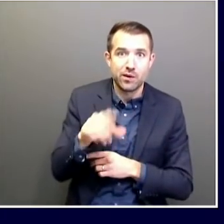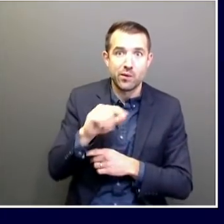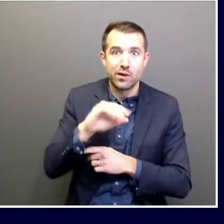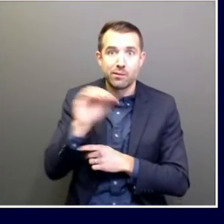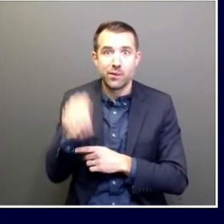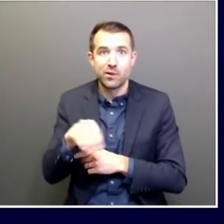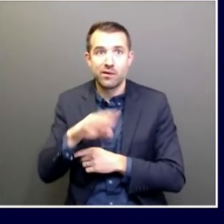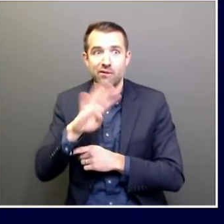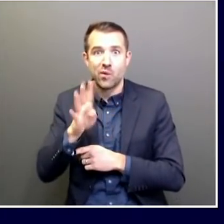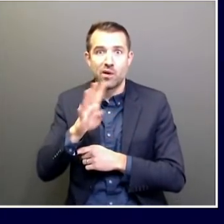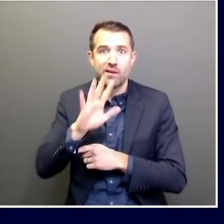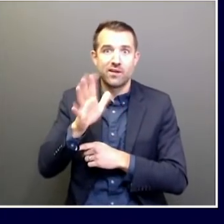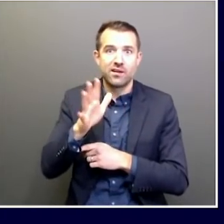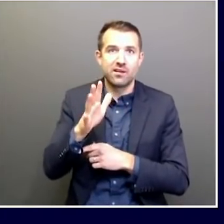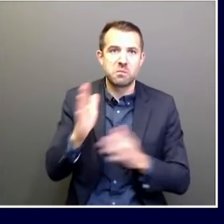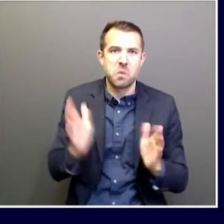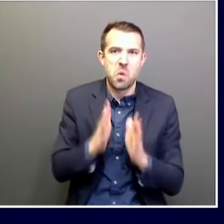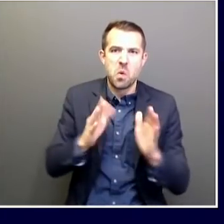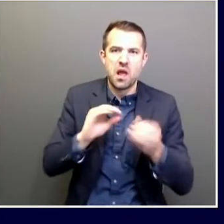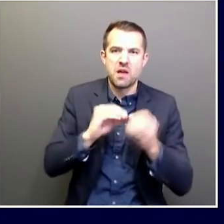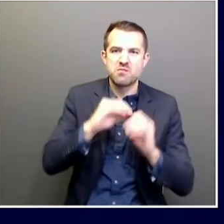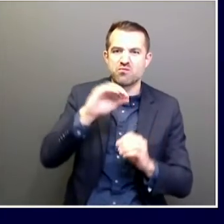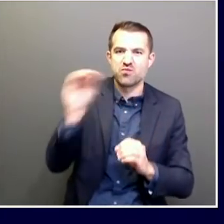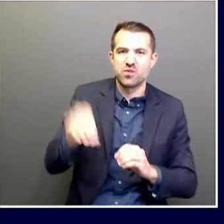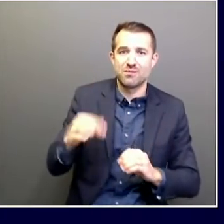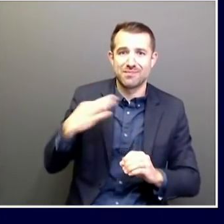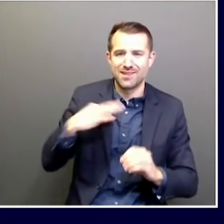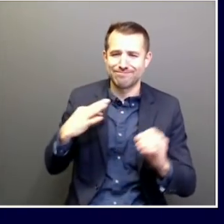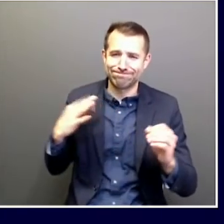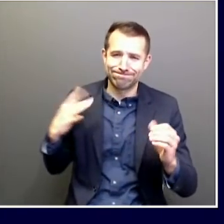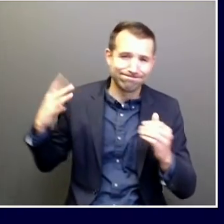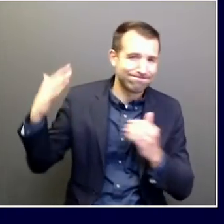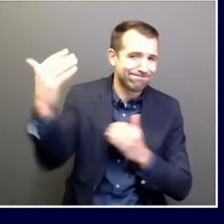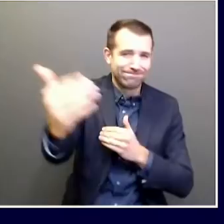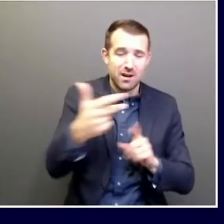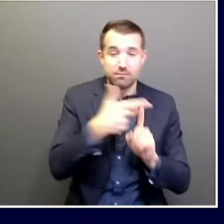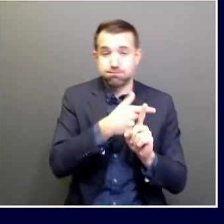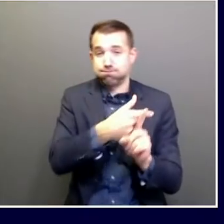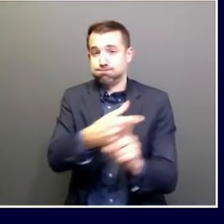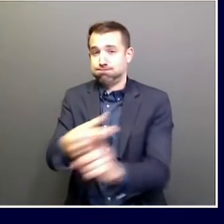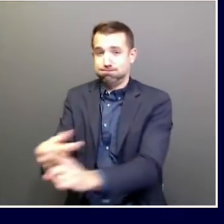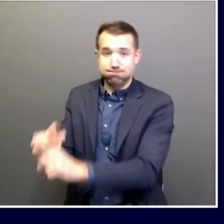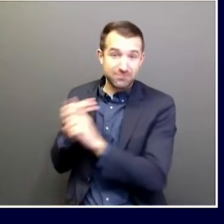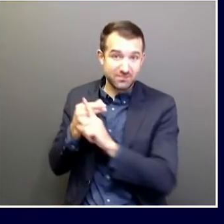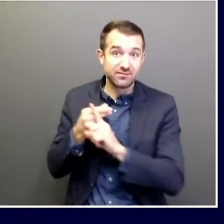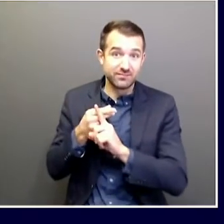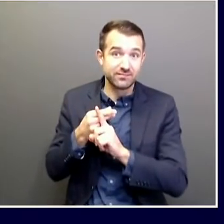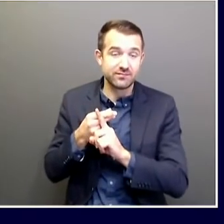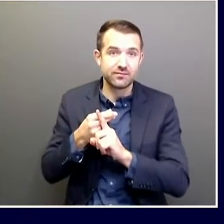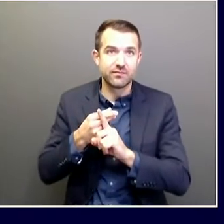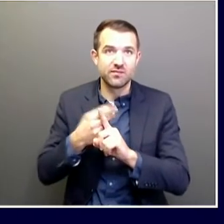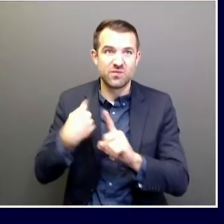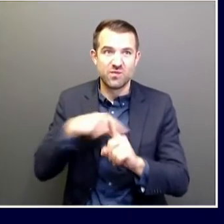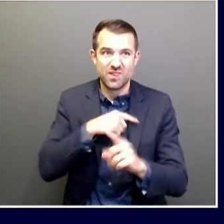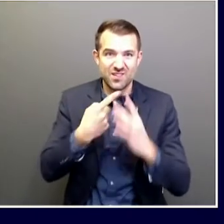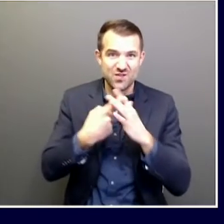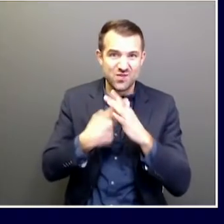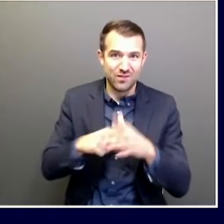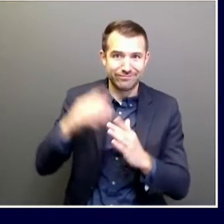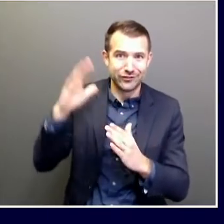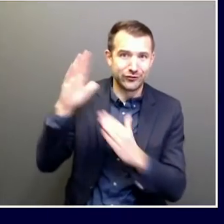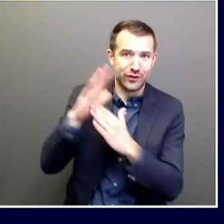70%, as quickly and consistently as we did. We started out on top and have largely stayed